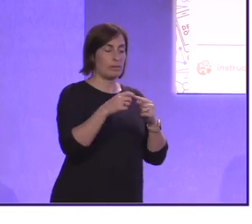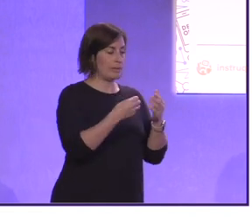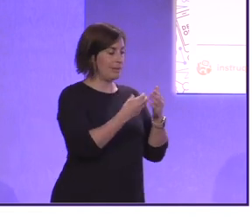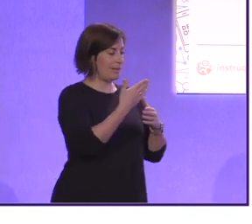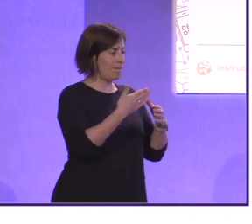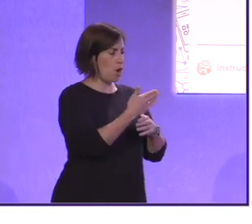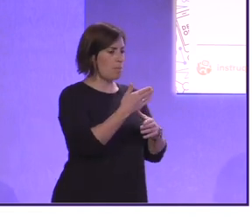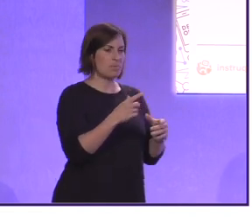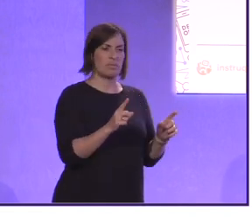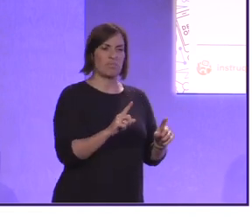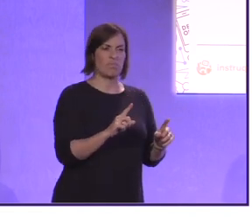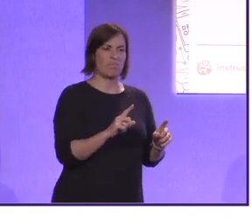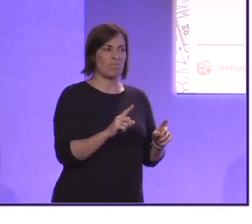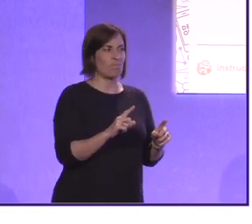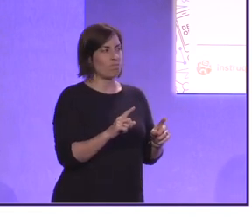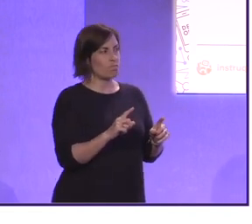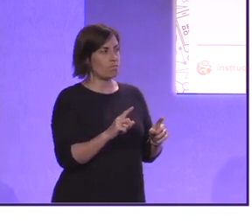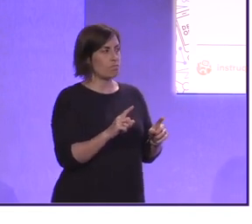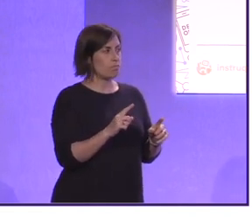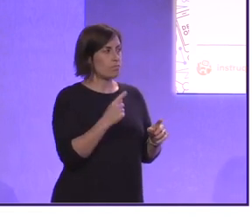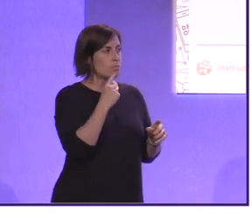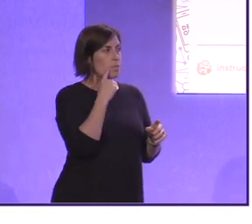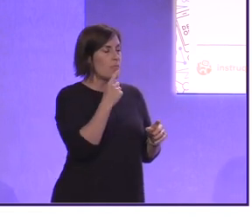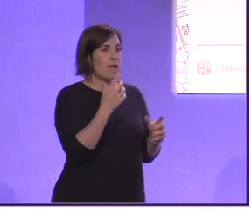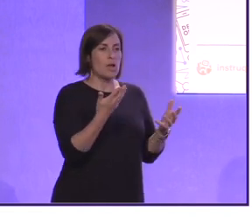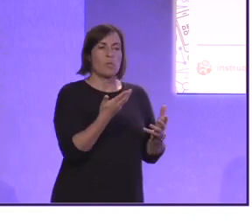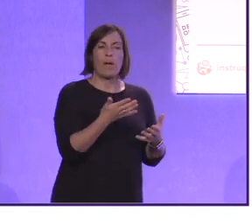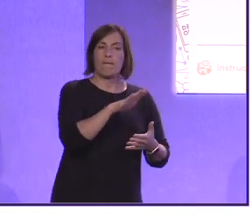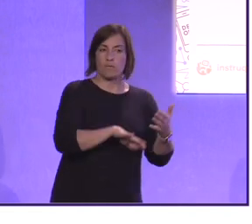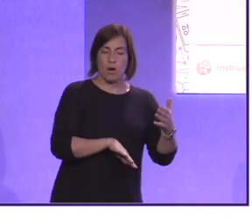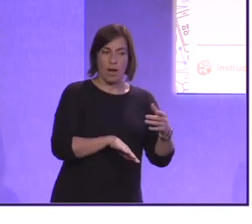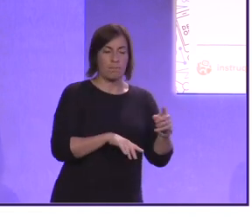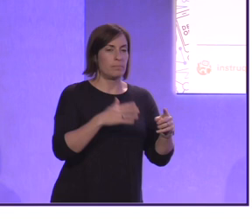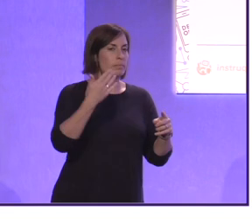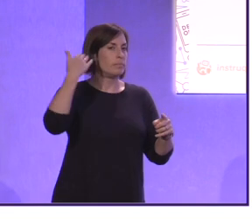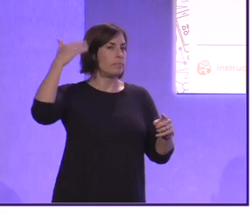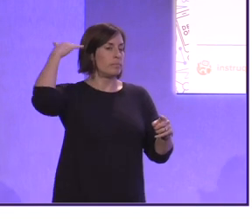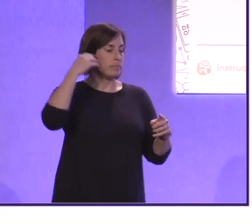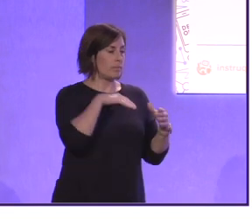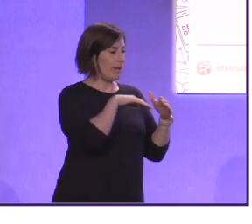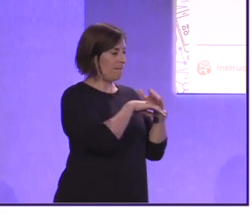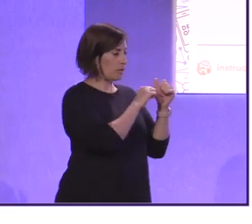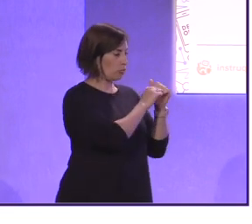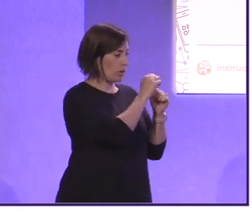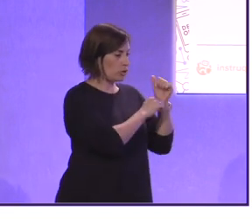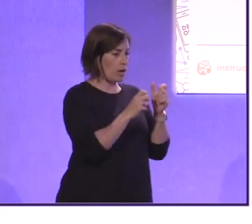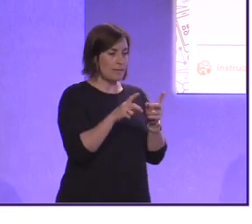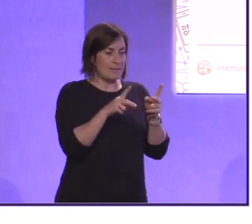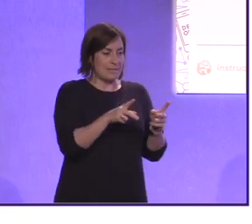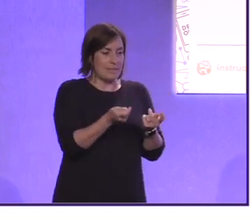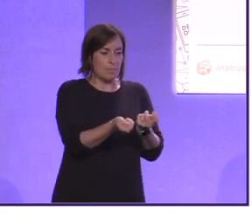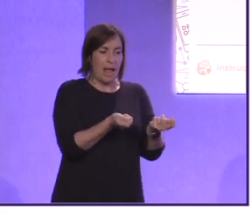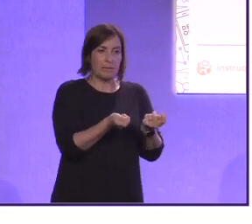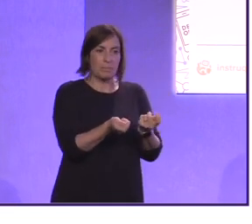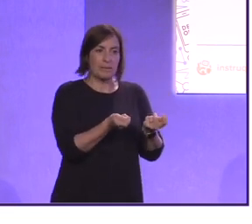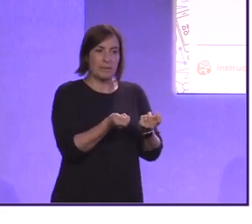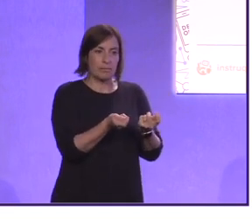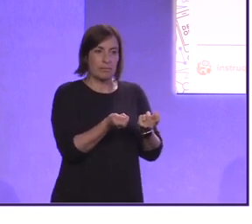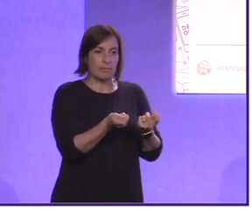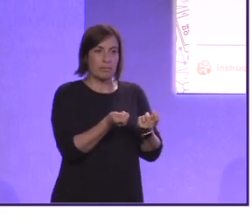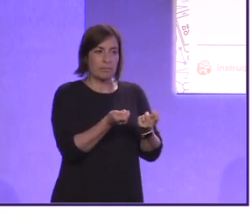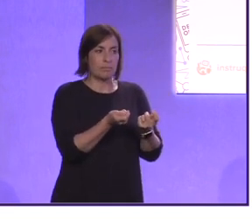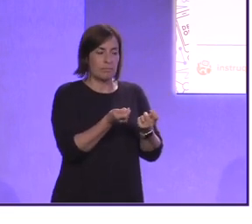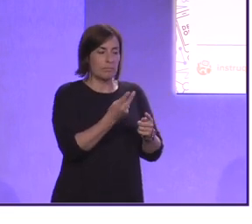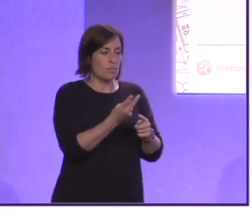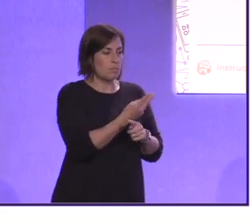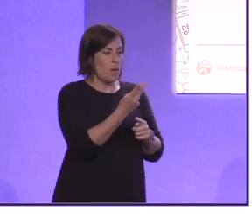just, historically, if we look at kind of where this came from, infrastructure and system administration and those things, that is something